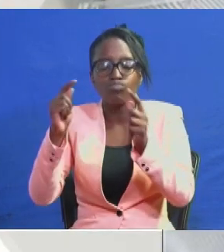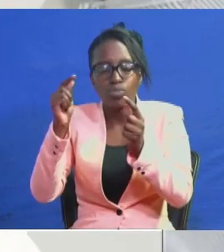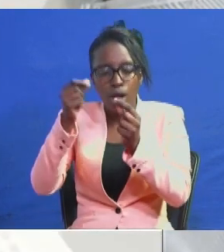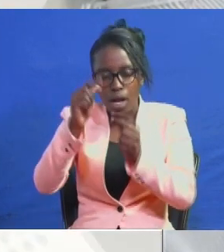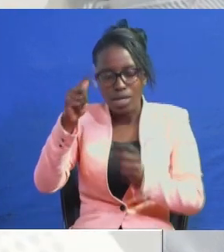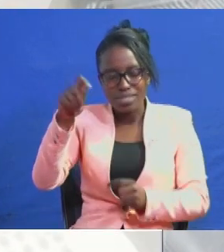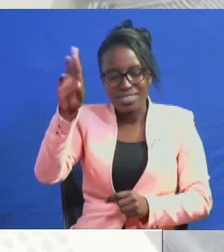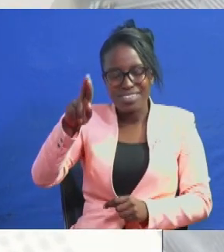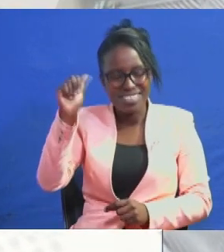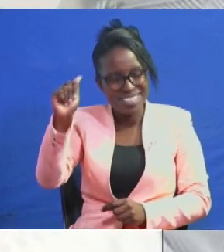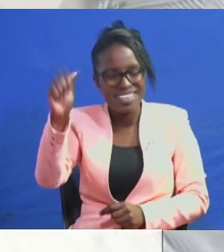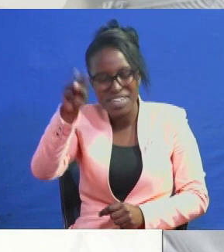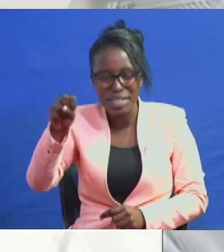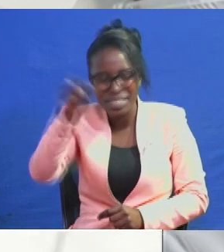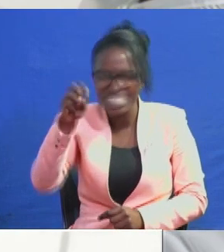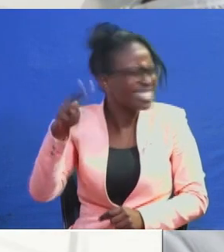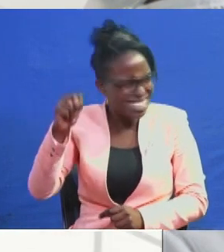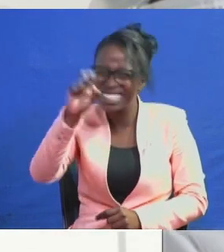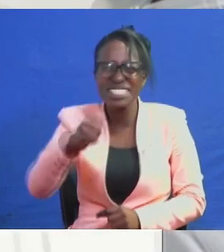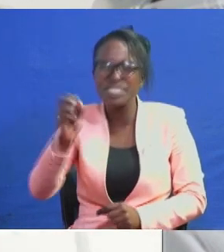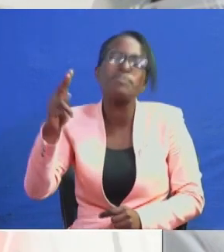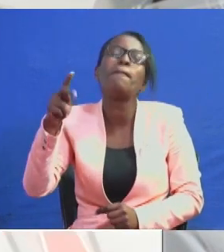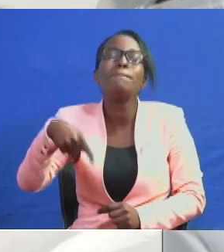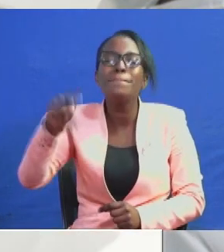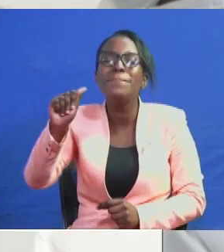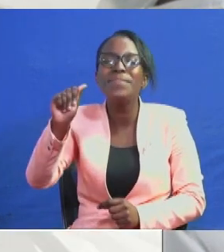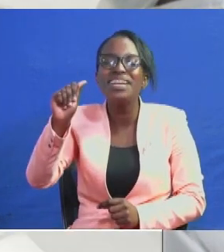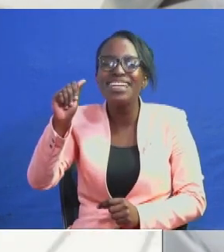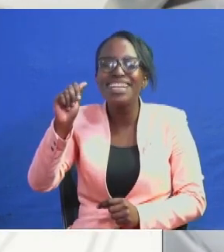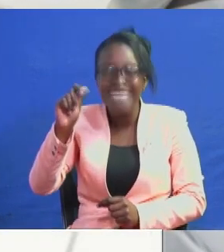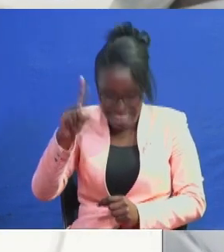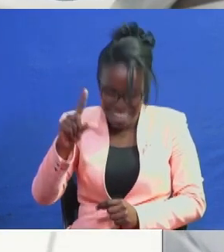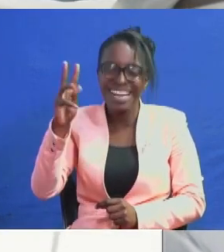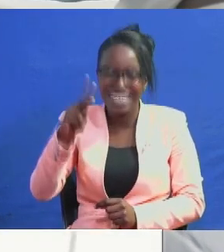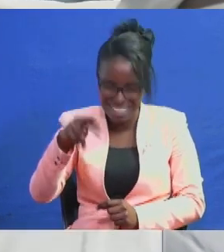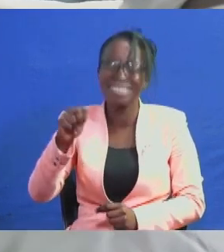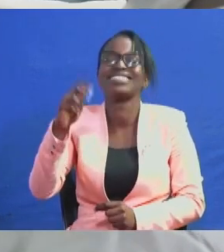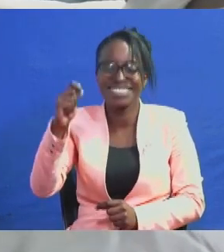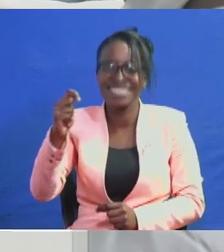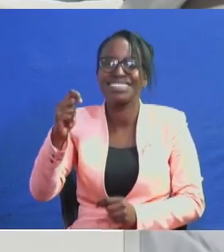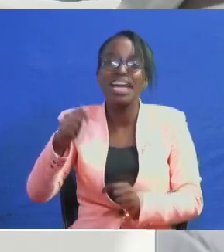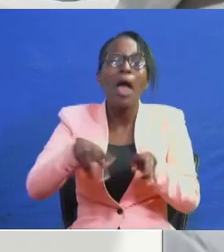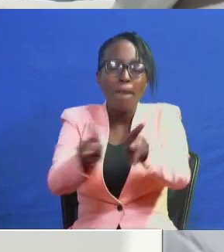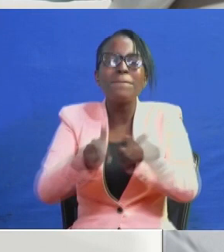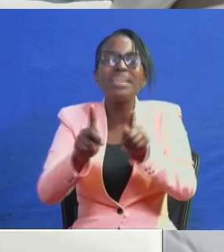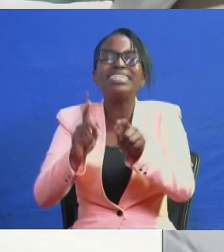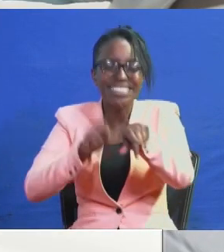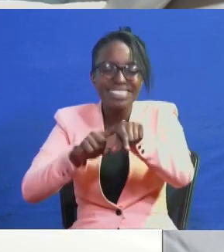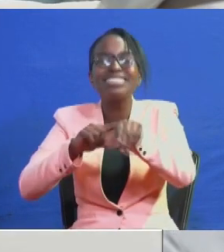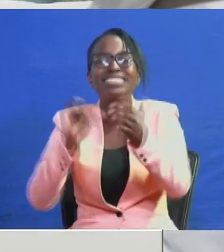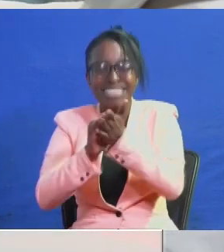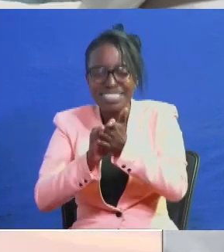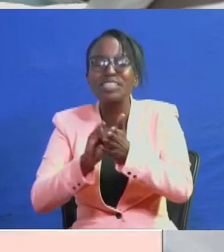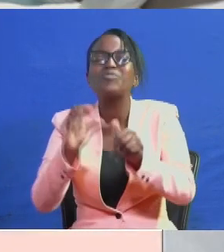the hair has been completely lost, okay? But remember, the area that the genetic thinning has not